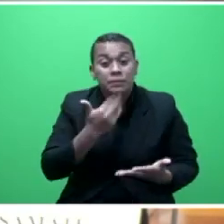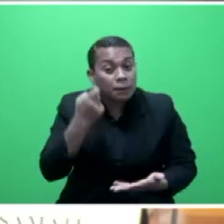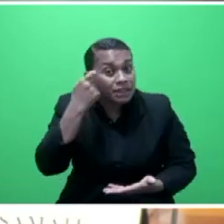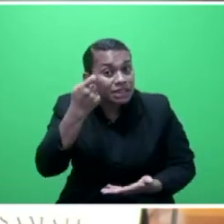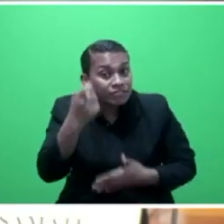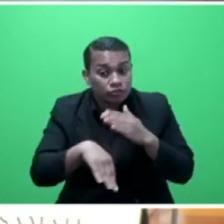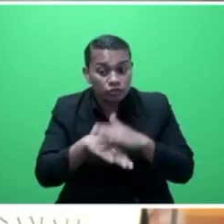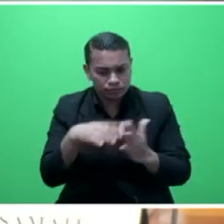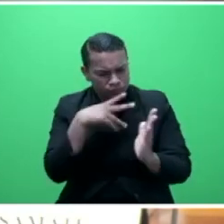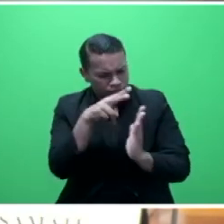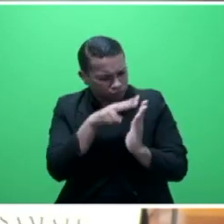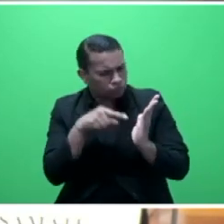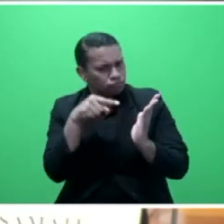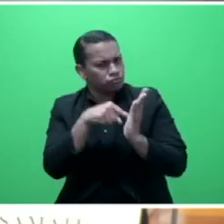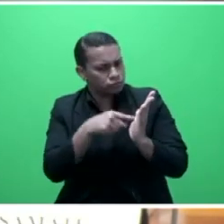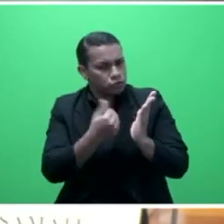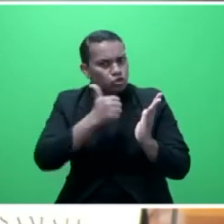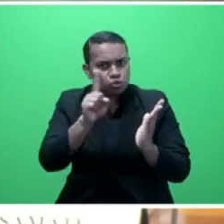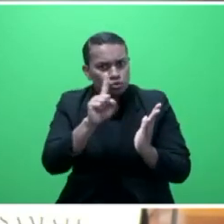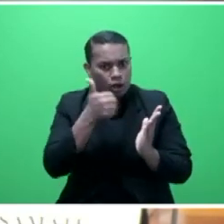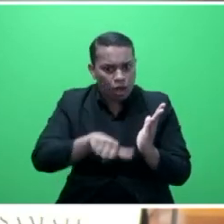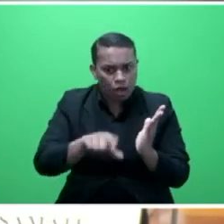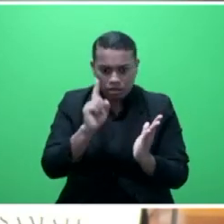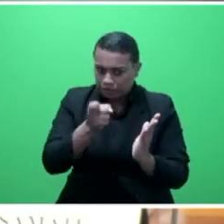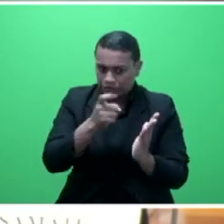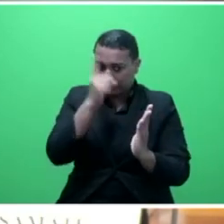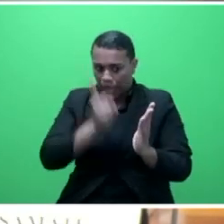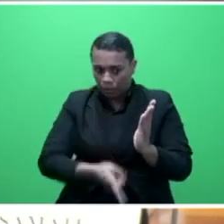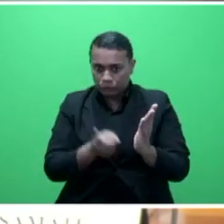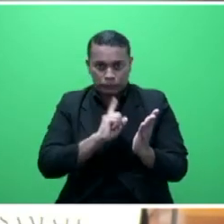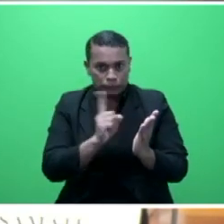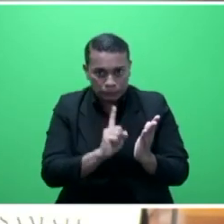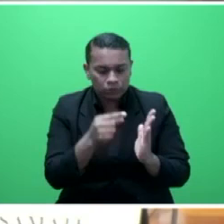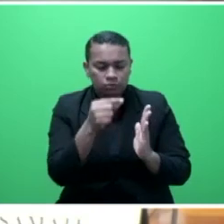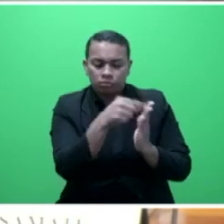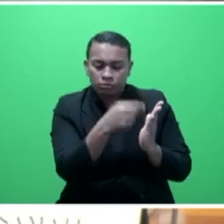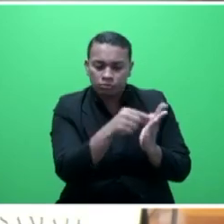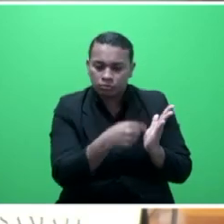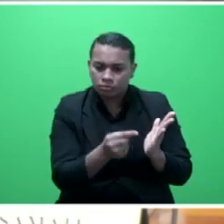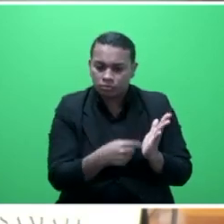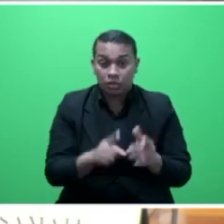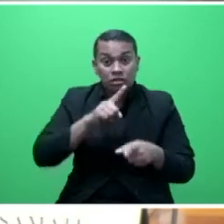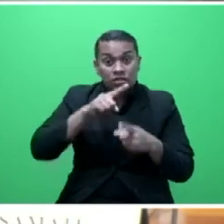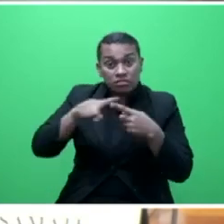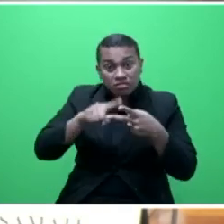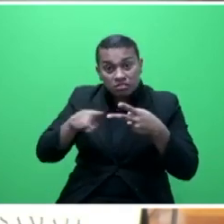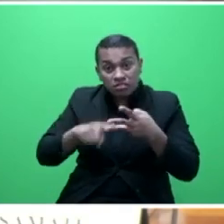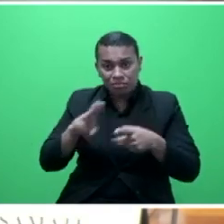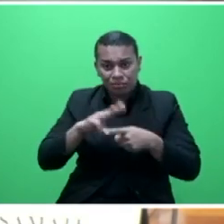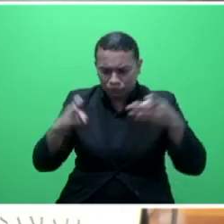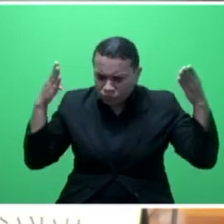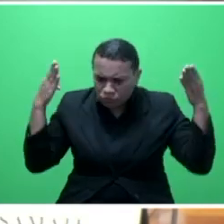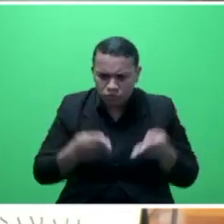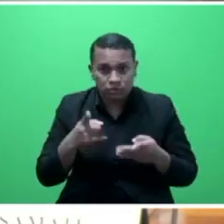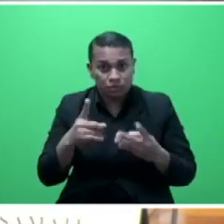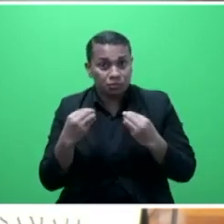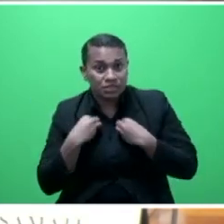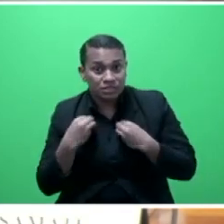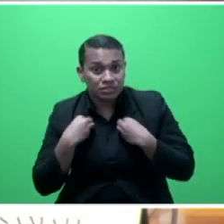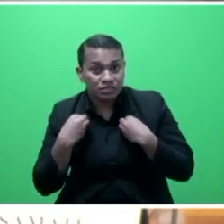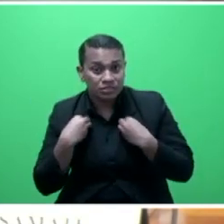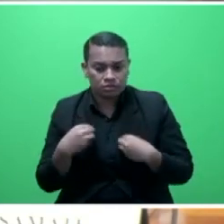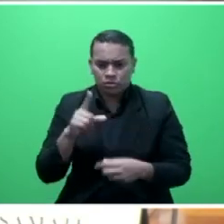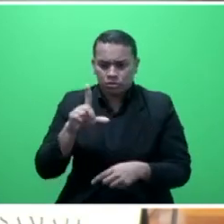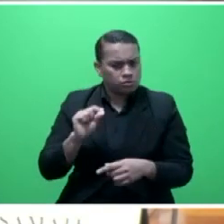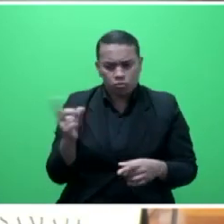allowed. Mr. Speaker, sir, these measures may be targeted at employers, but it's people, both